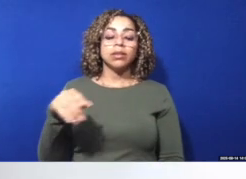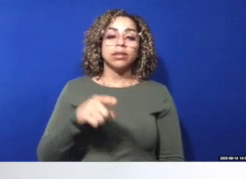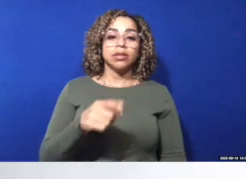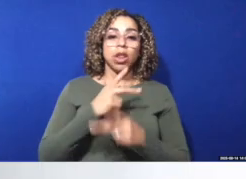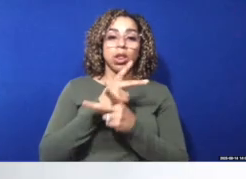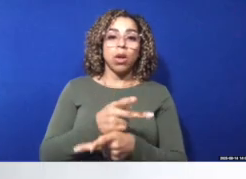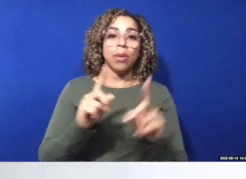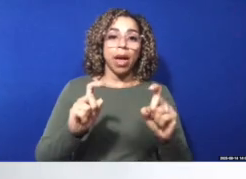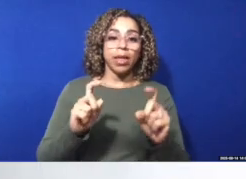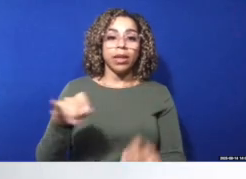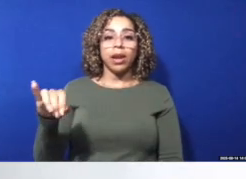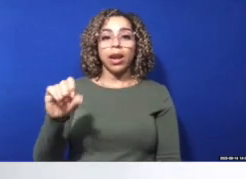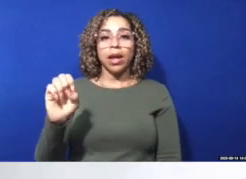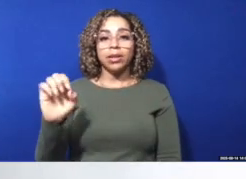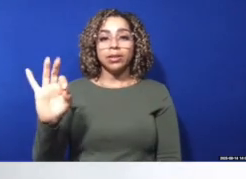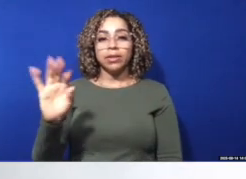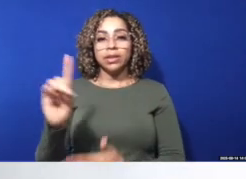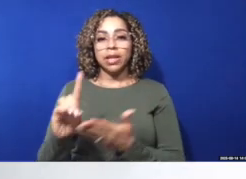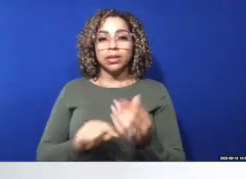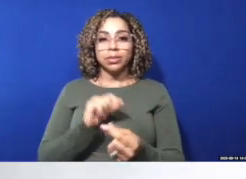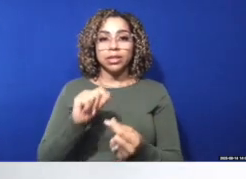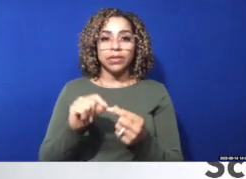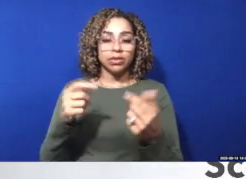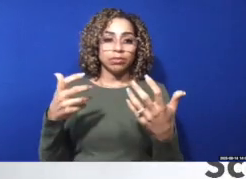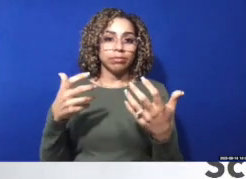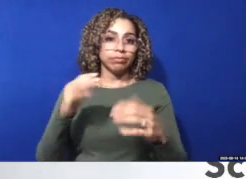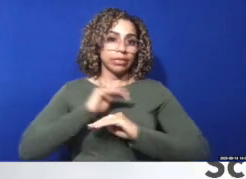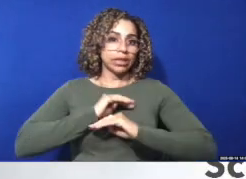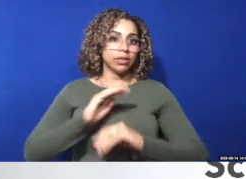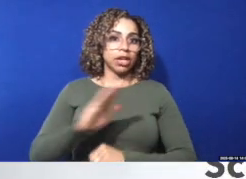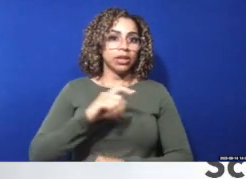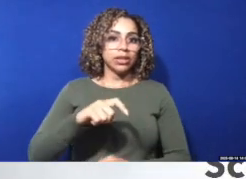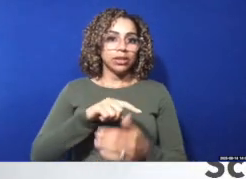help meet their unique needs. Next slide.